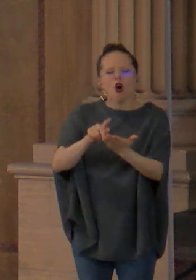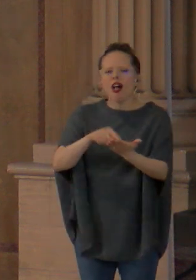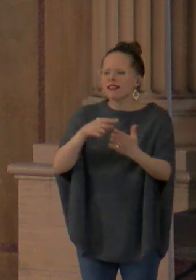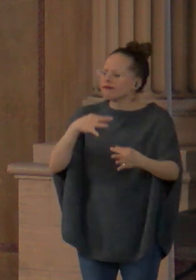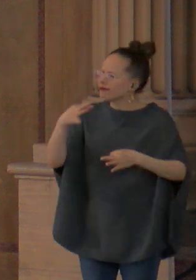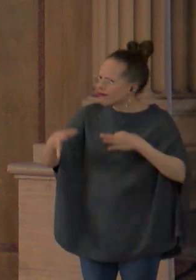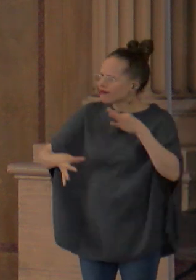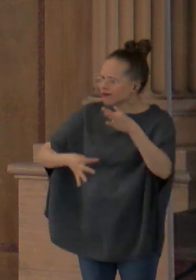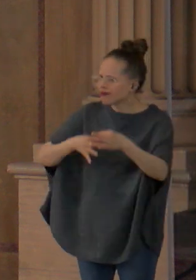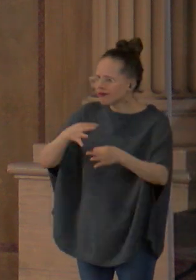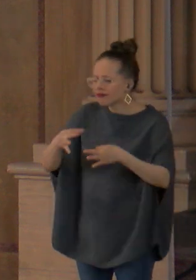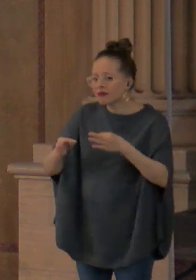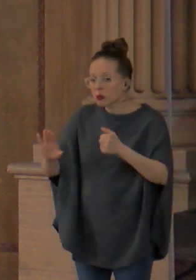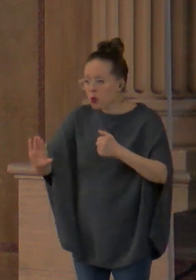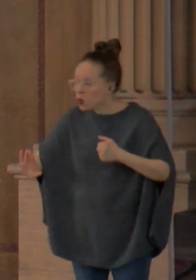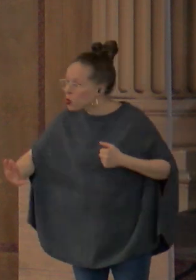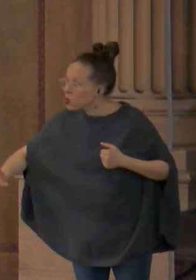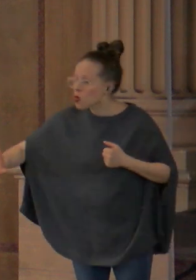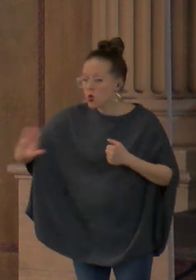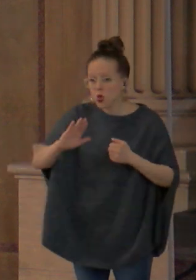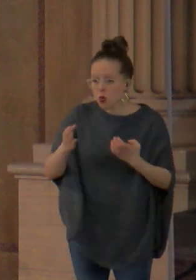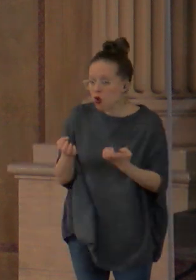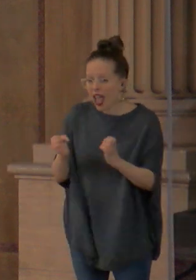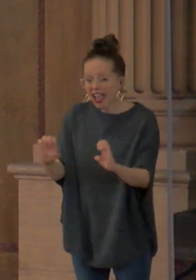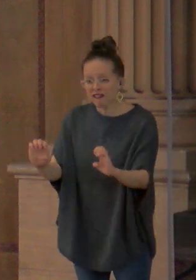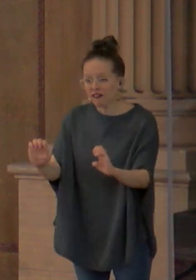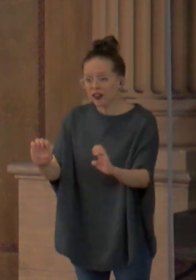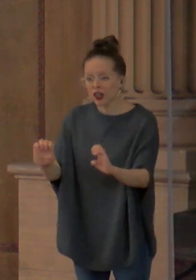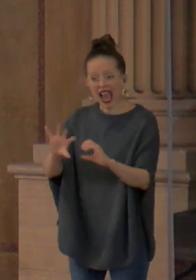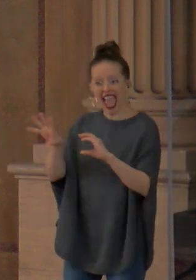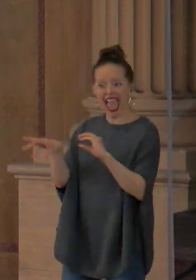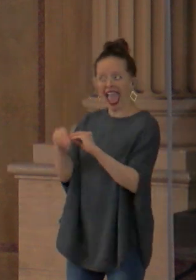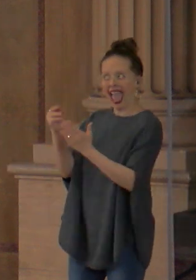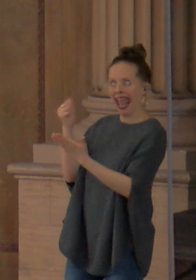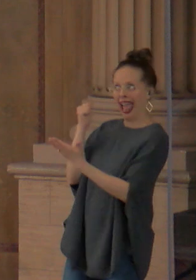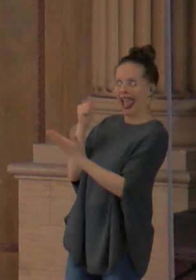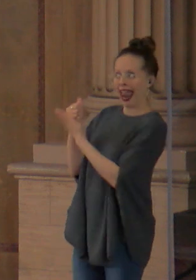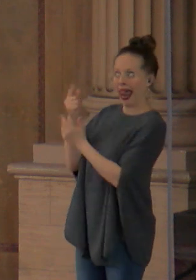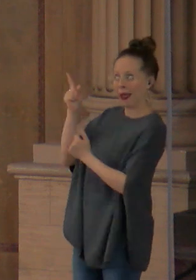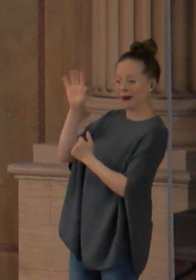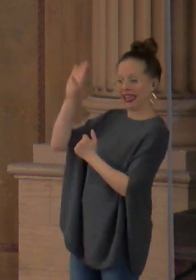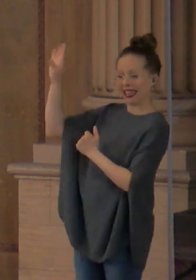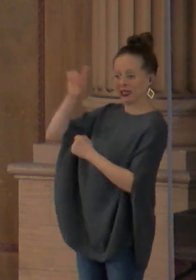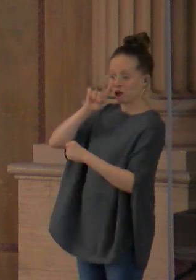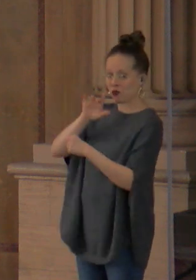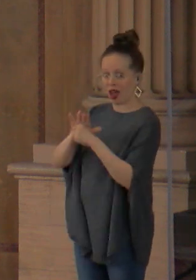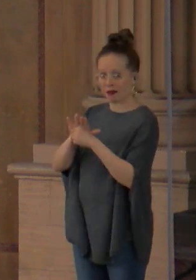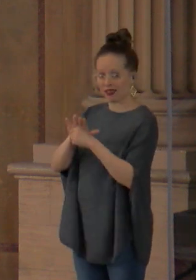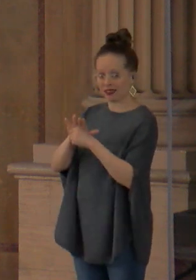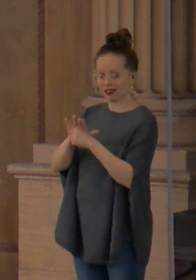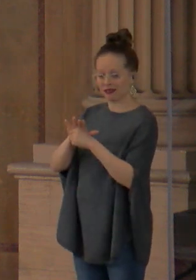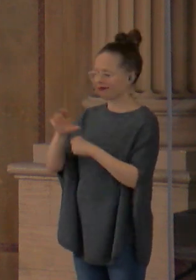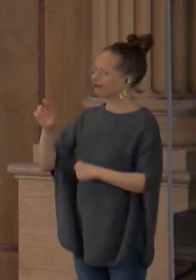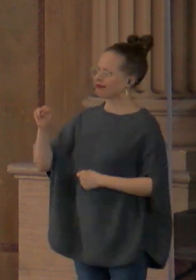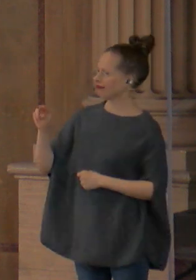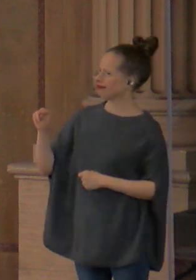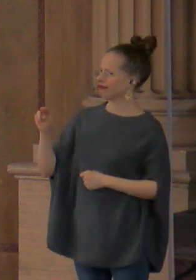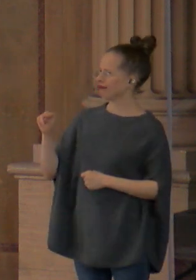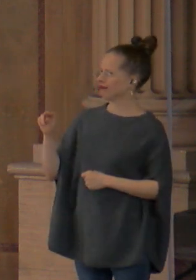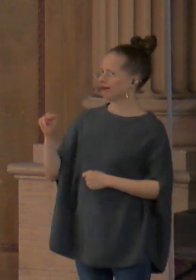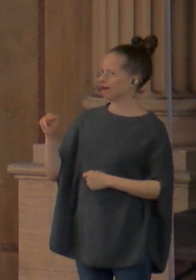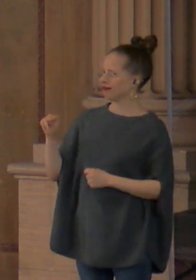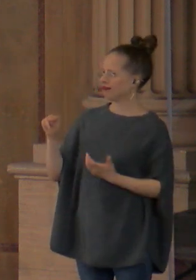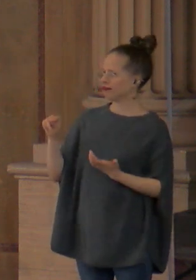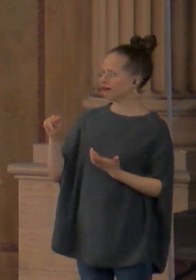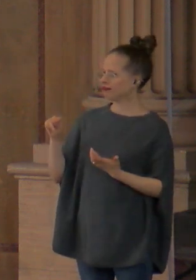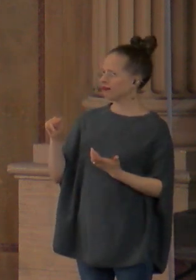point that your effort doesn't contribute anything to the fulfillment of God's promise. That you don't get to God by